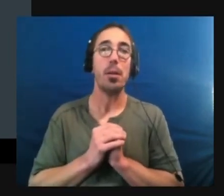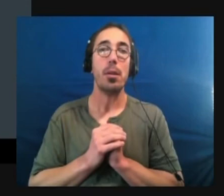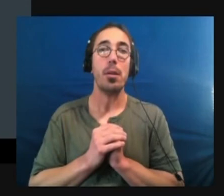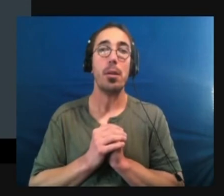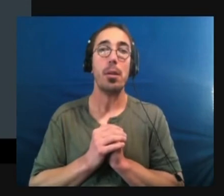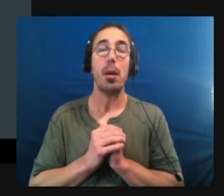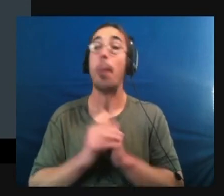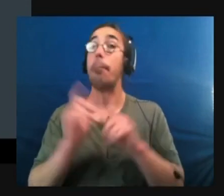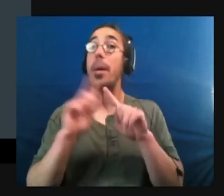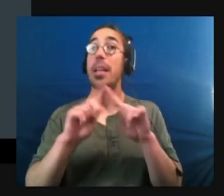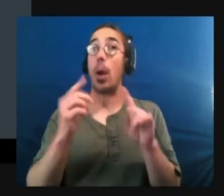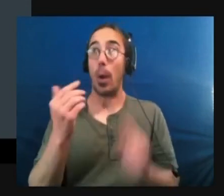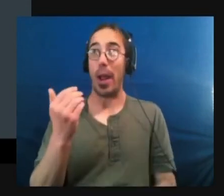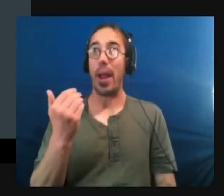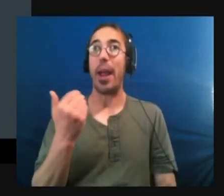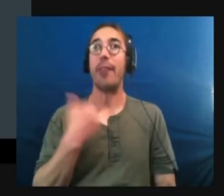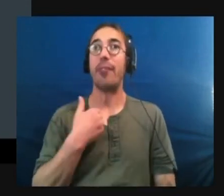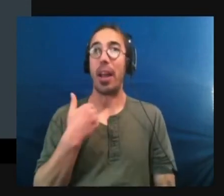had,